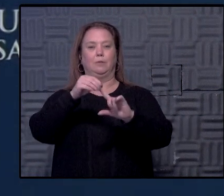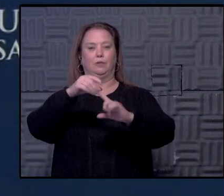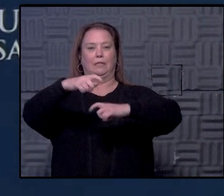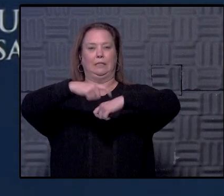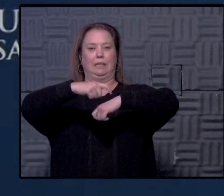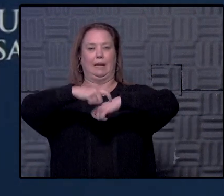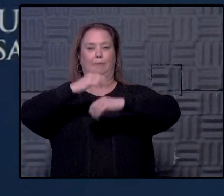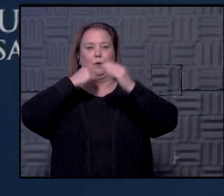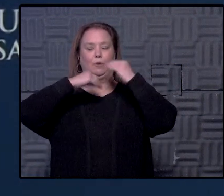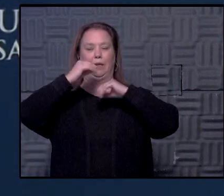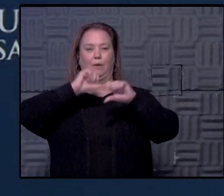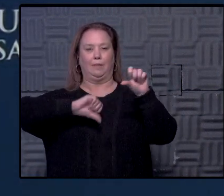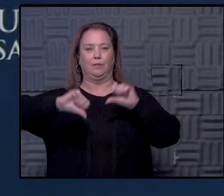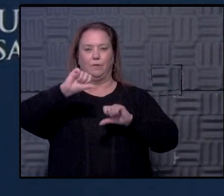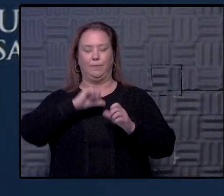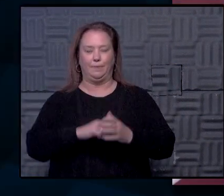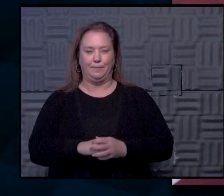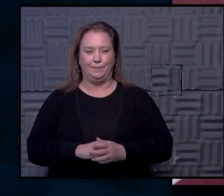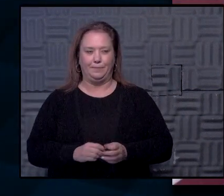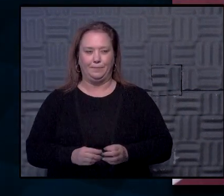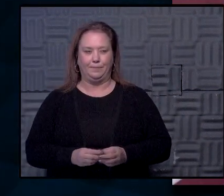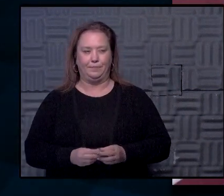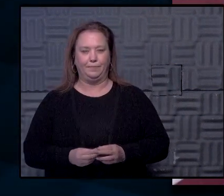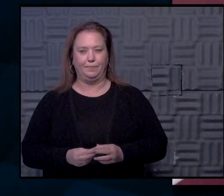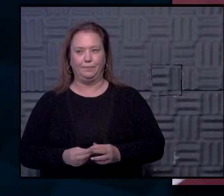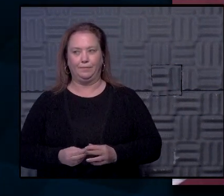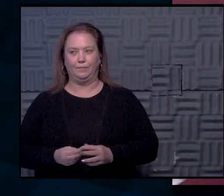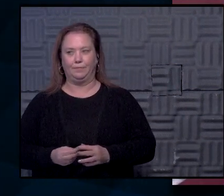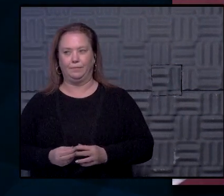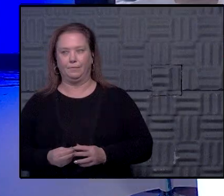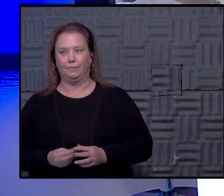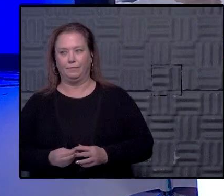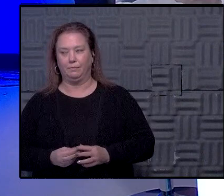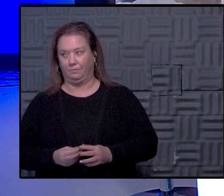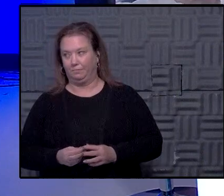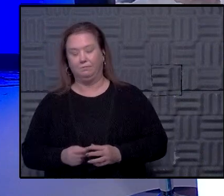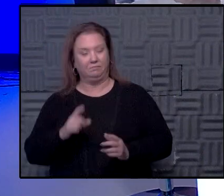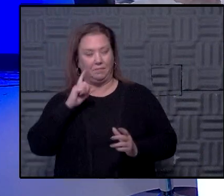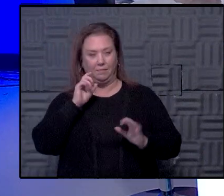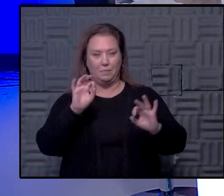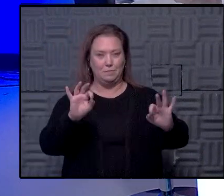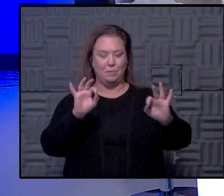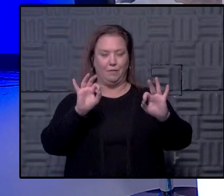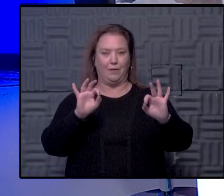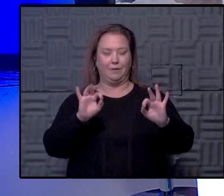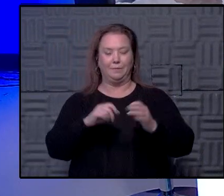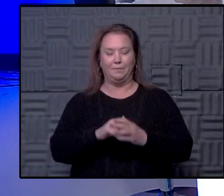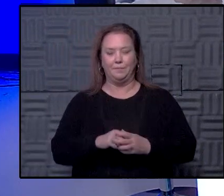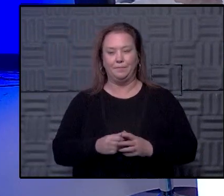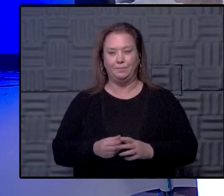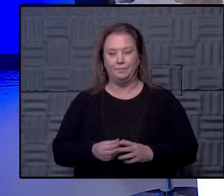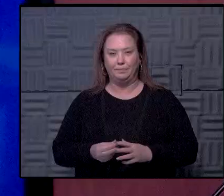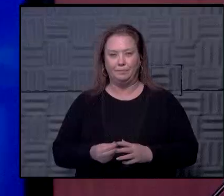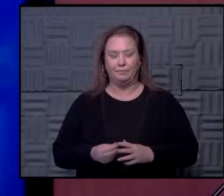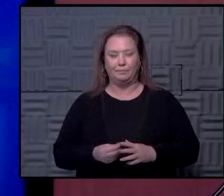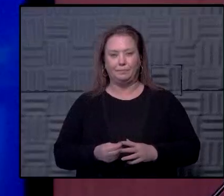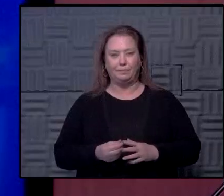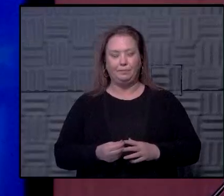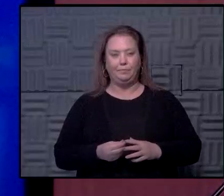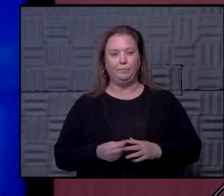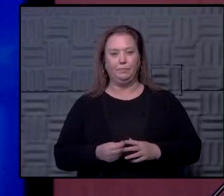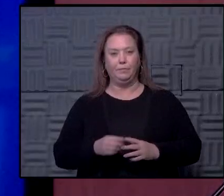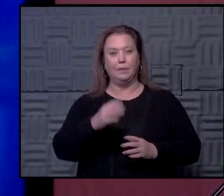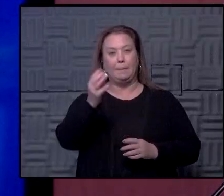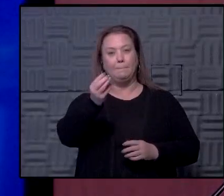time that you're eating with one another. Yeah, I think so. That's kind of where I would be. All right, team.